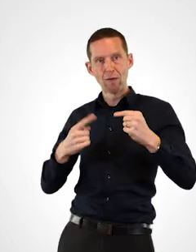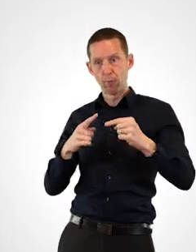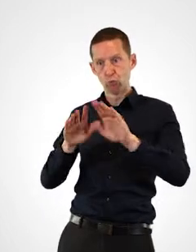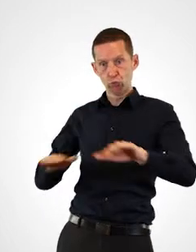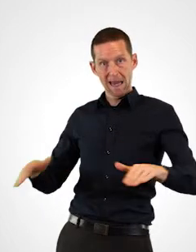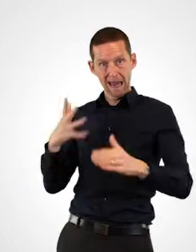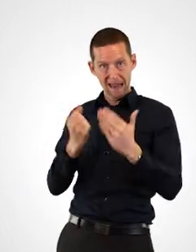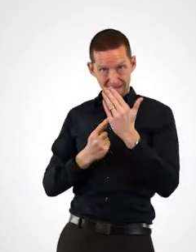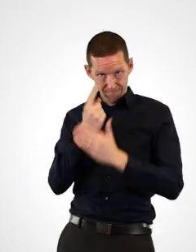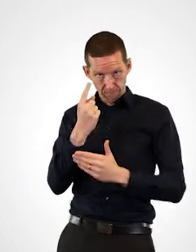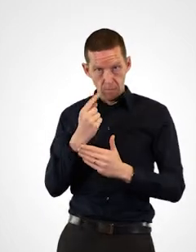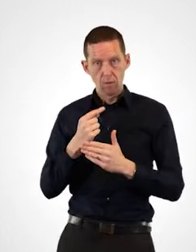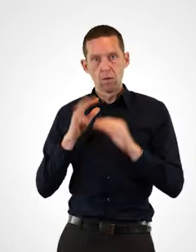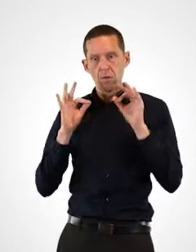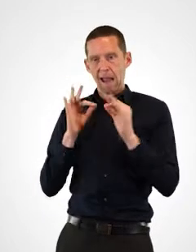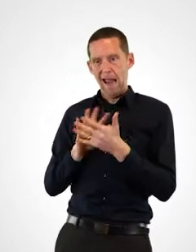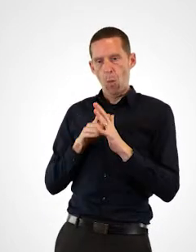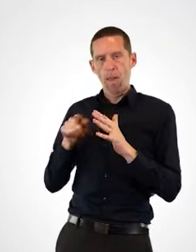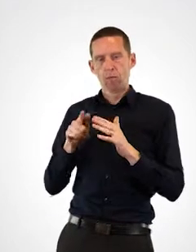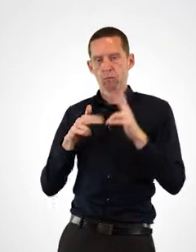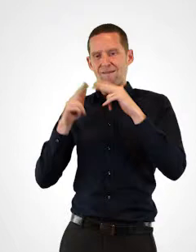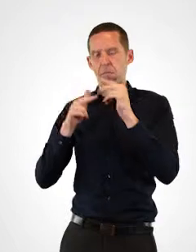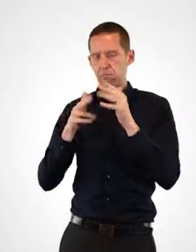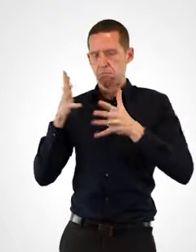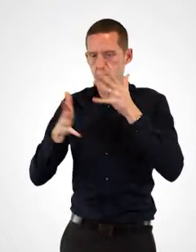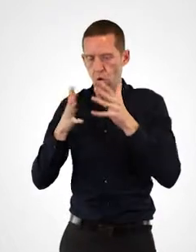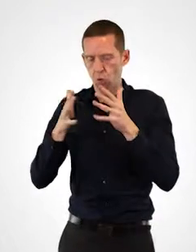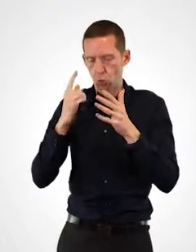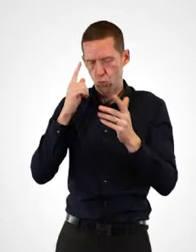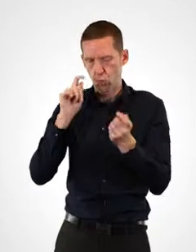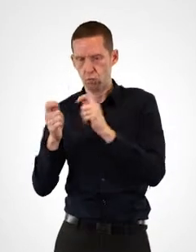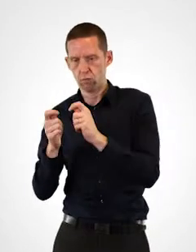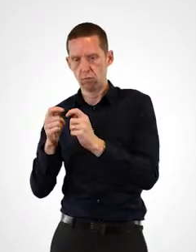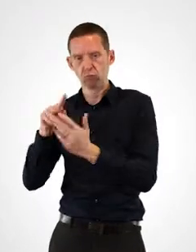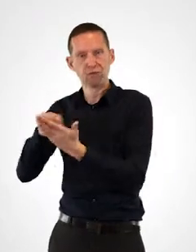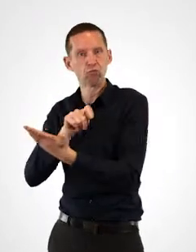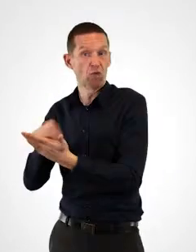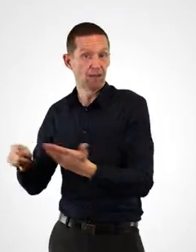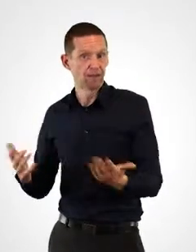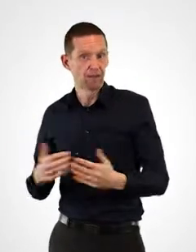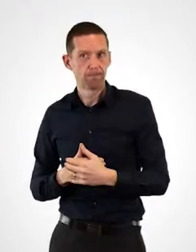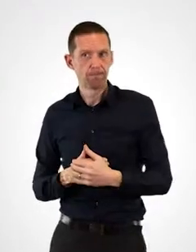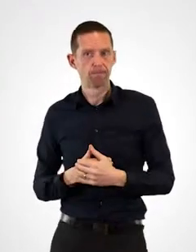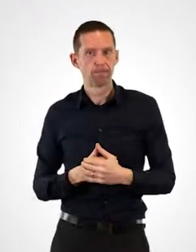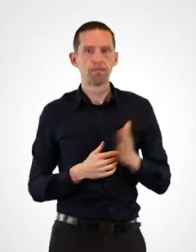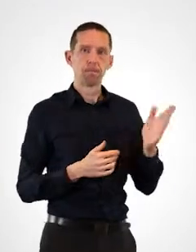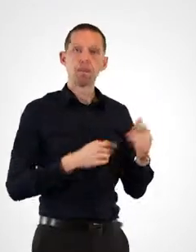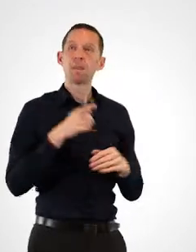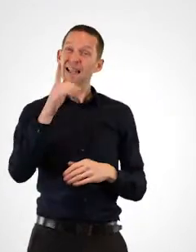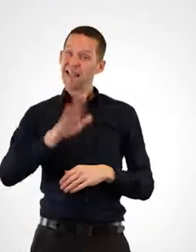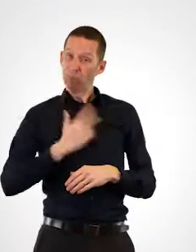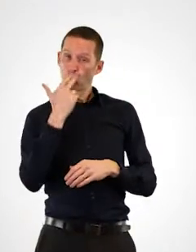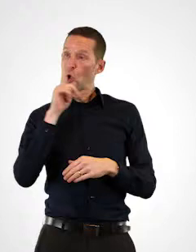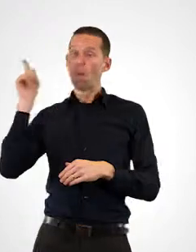faced typically in developing as readers and writers. And sorry, Beverly. That's okay. What's interesting is if you show that to